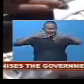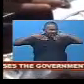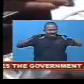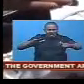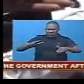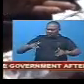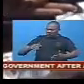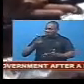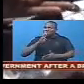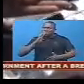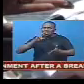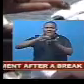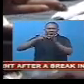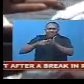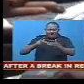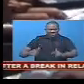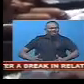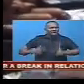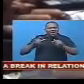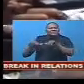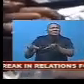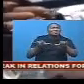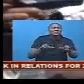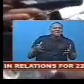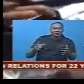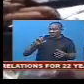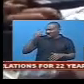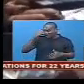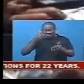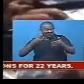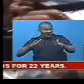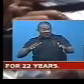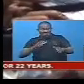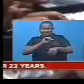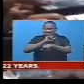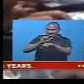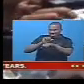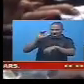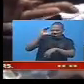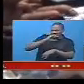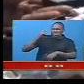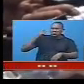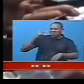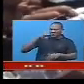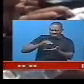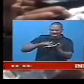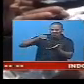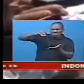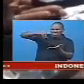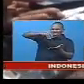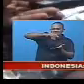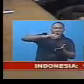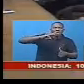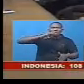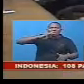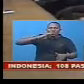is life, and therefore government will not look on for them to continue attacking our water